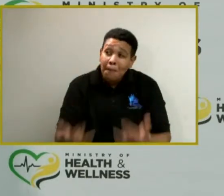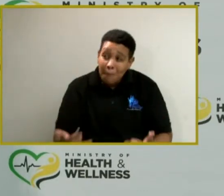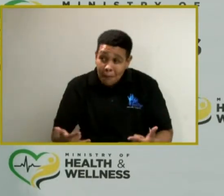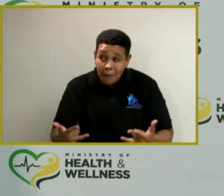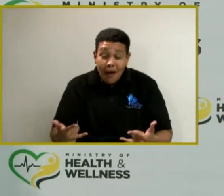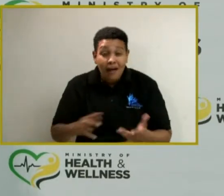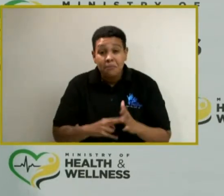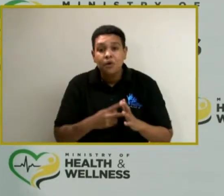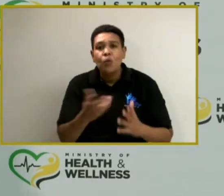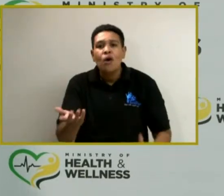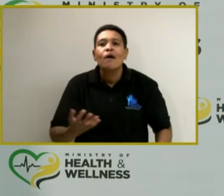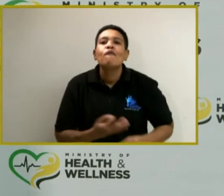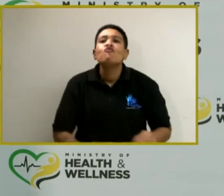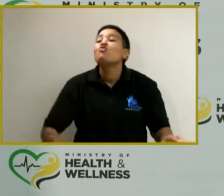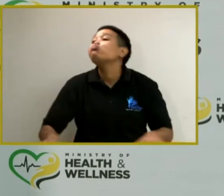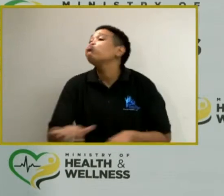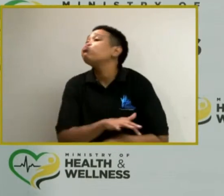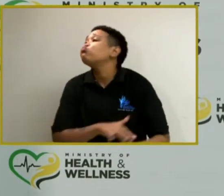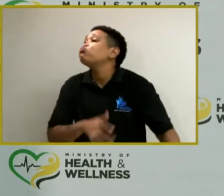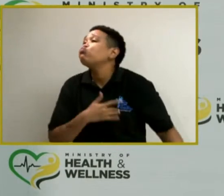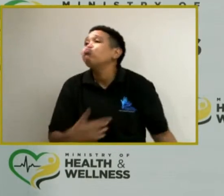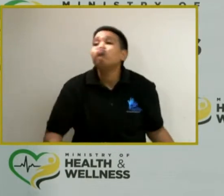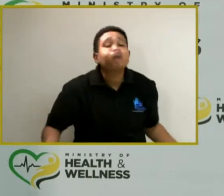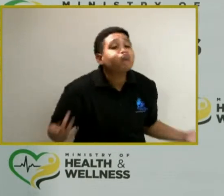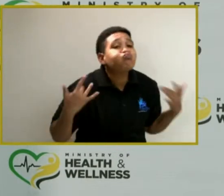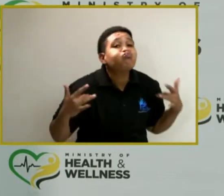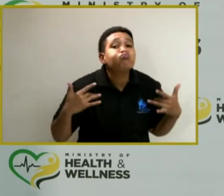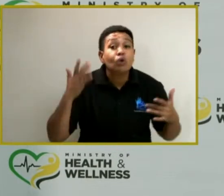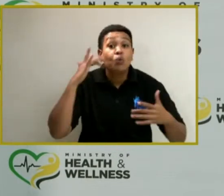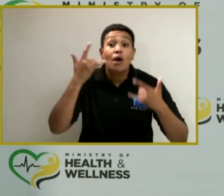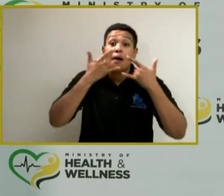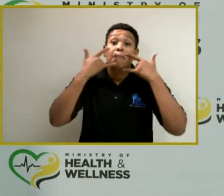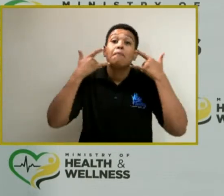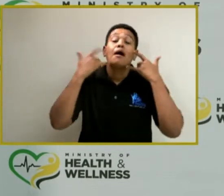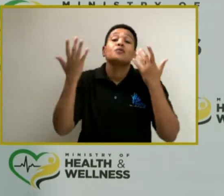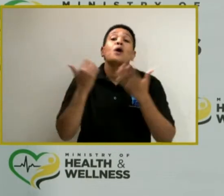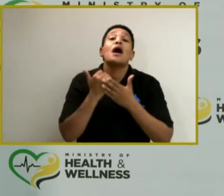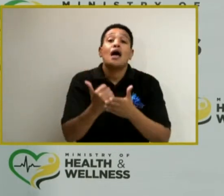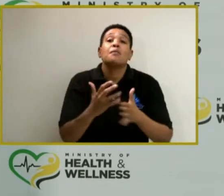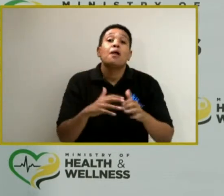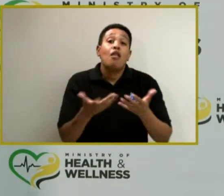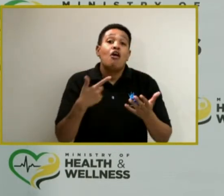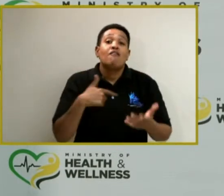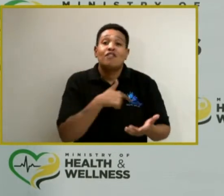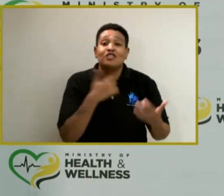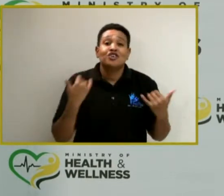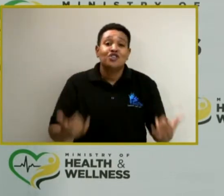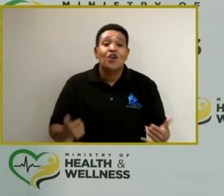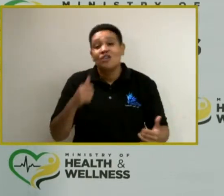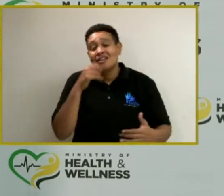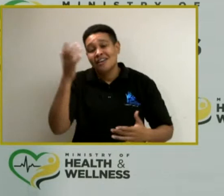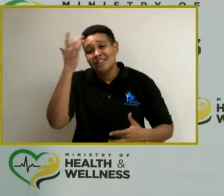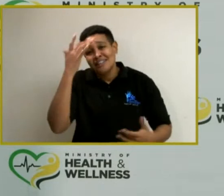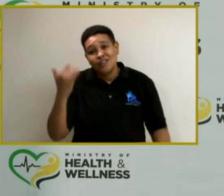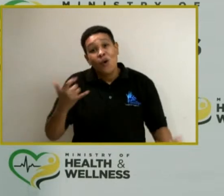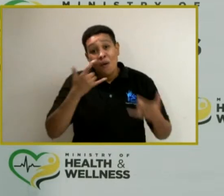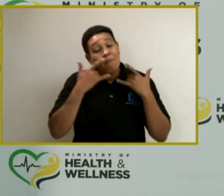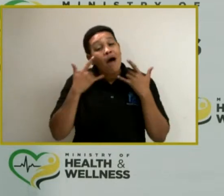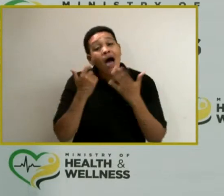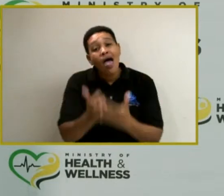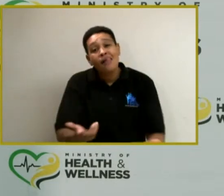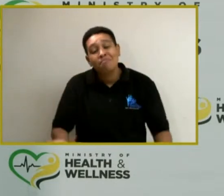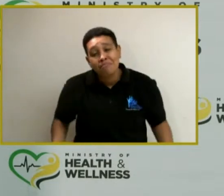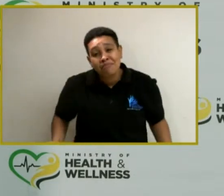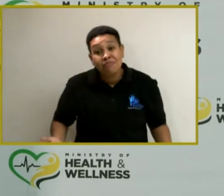free-for-all. Because frankly speaking, I think the masks are what is helping a lot of us not to get infected. And